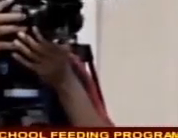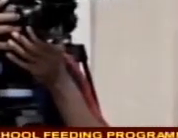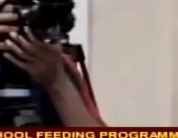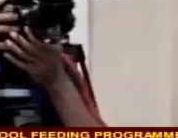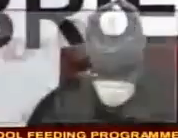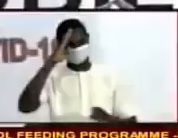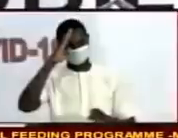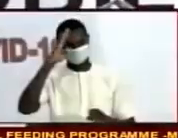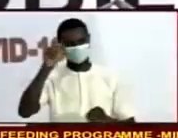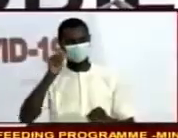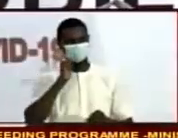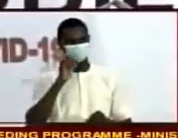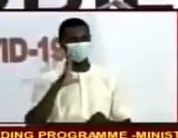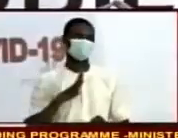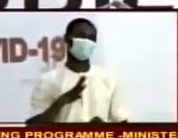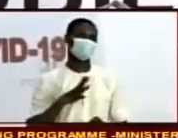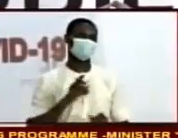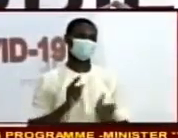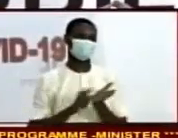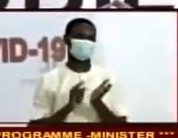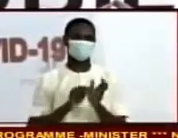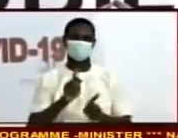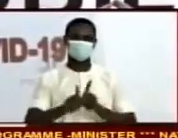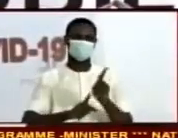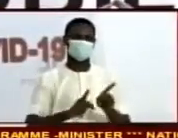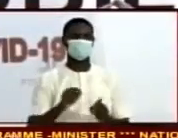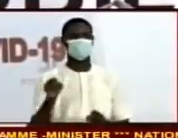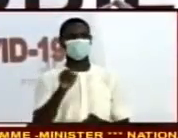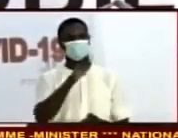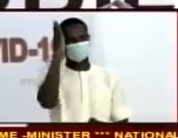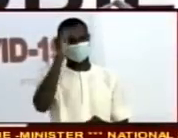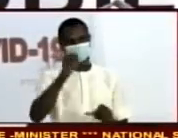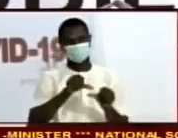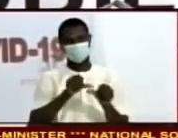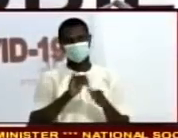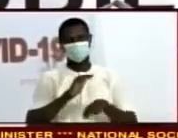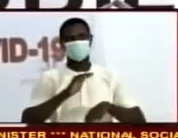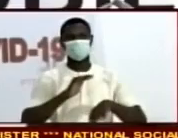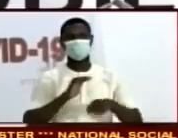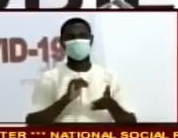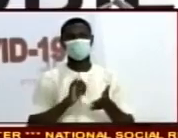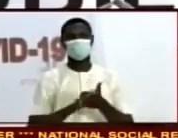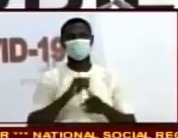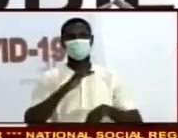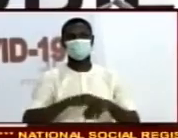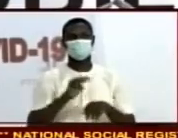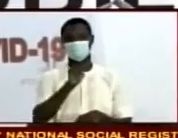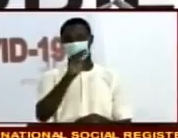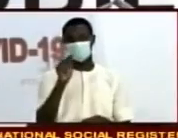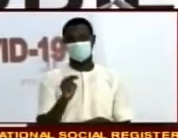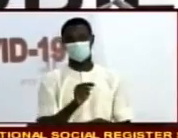press. You will recall that on Monday, I was asked about a